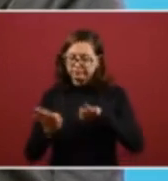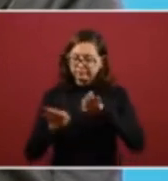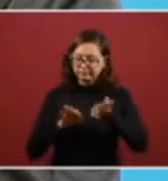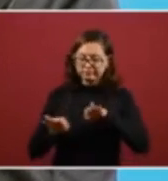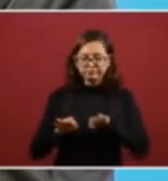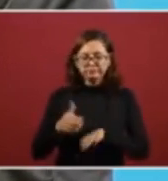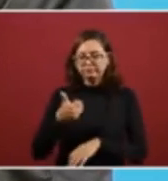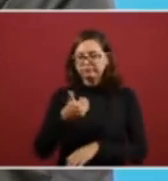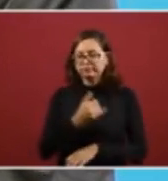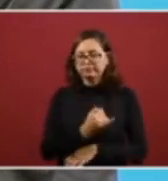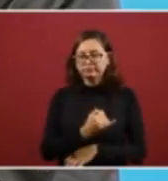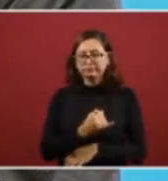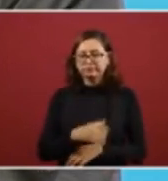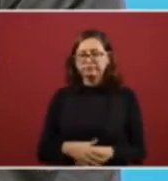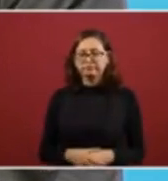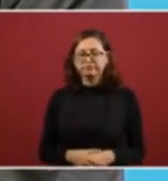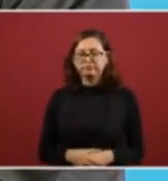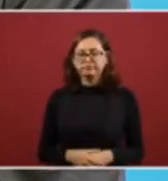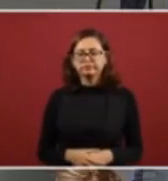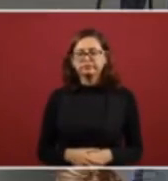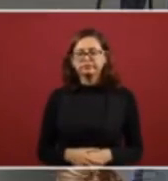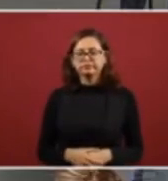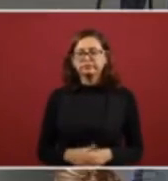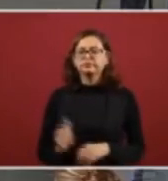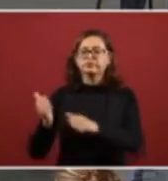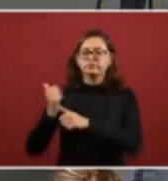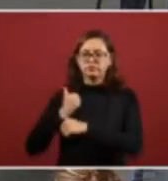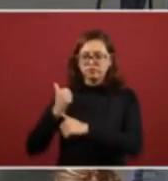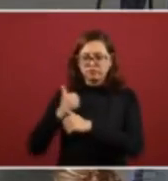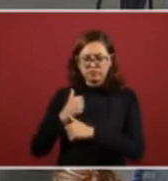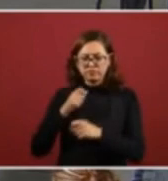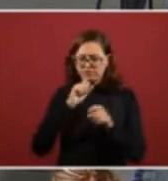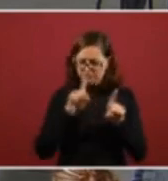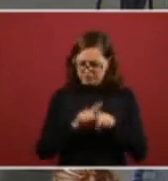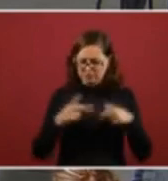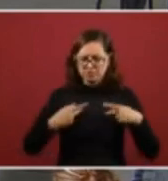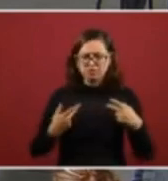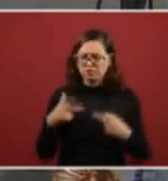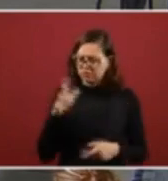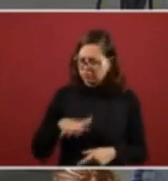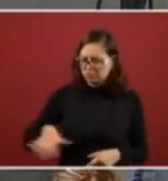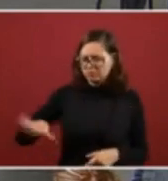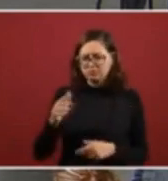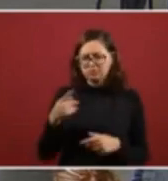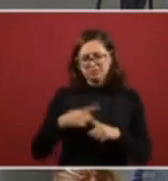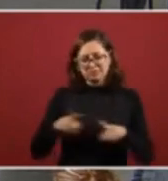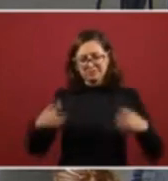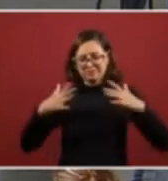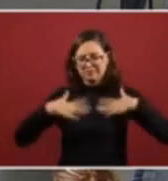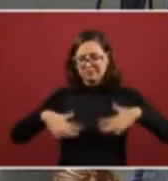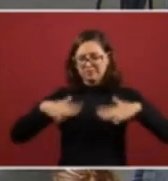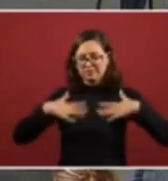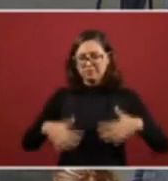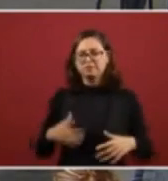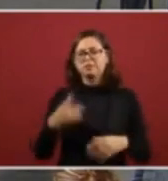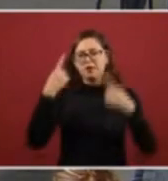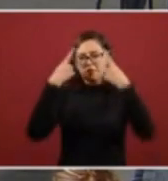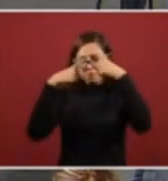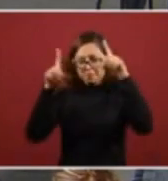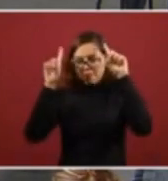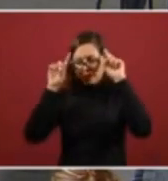And it's the workers. Soldados, que es pueblo uniformado, marinos, trabajadores de Pemex, and